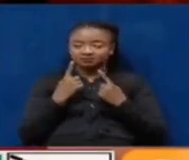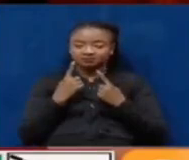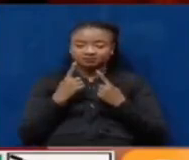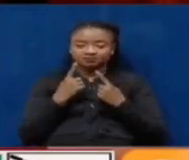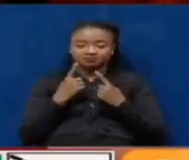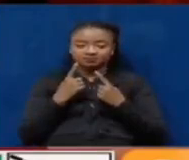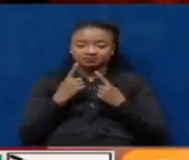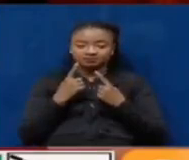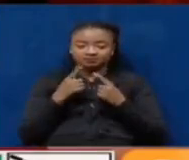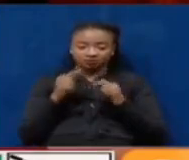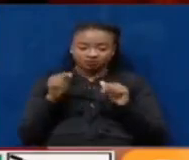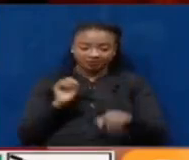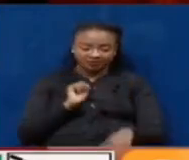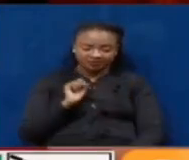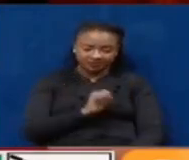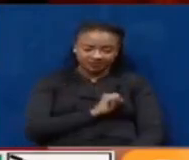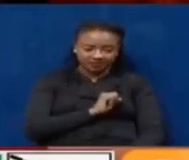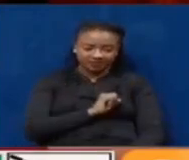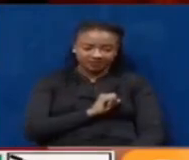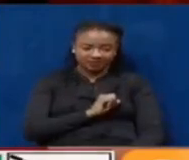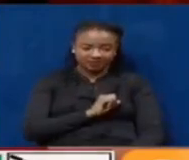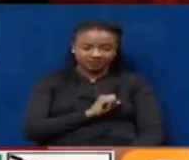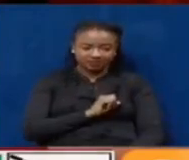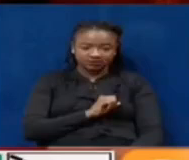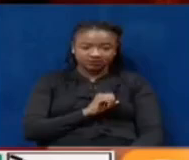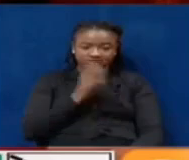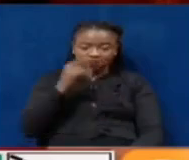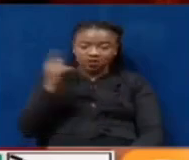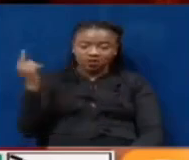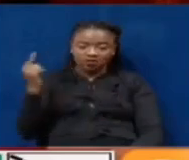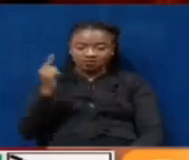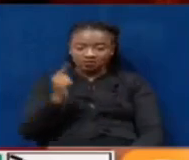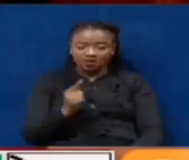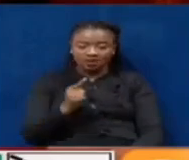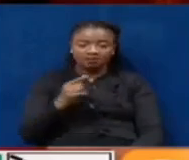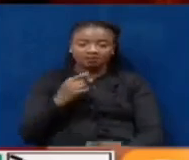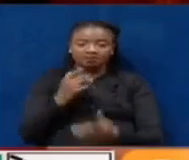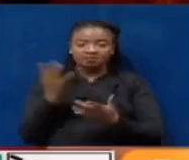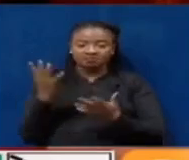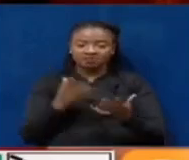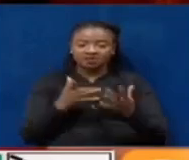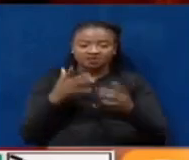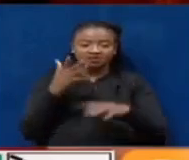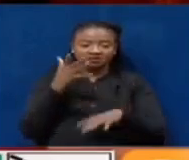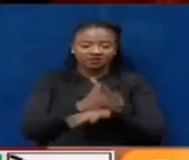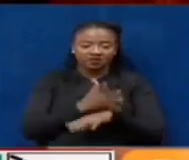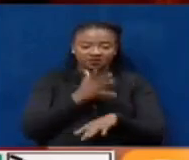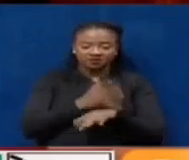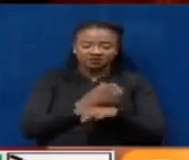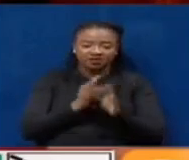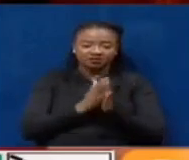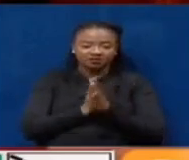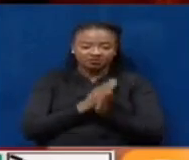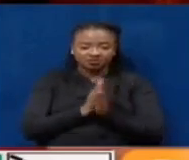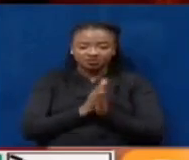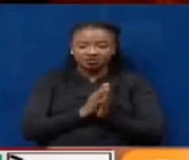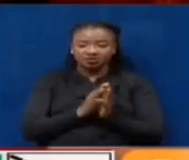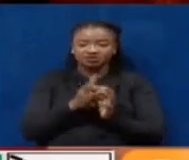to us with innuendos, falsehoods, sensational